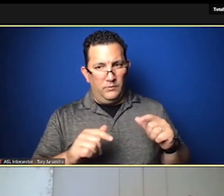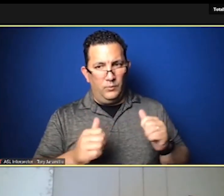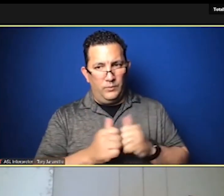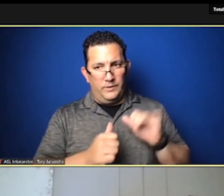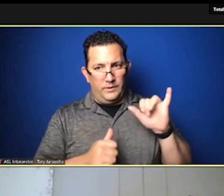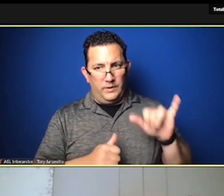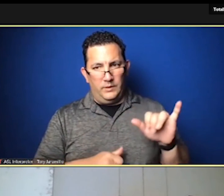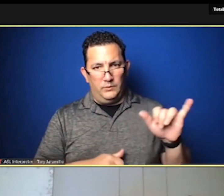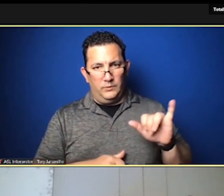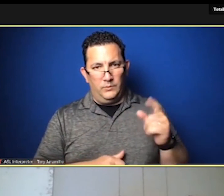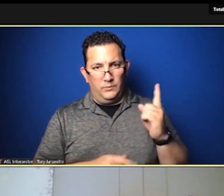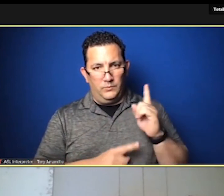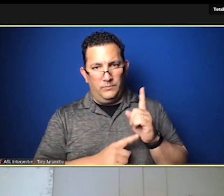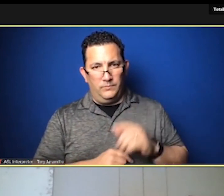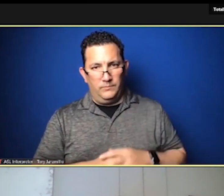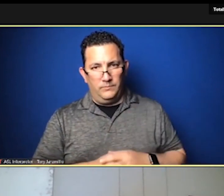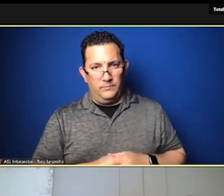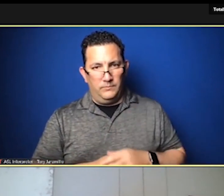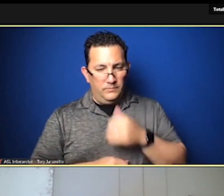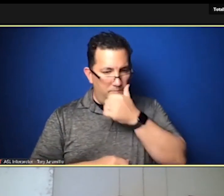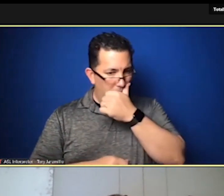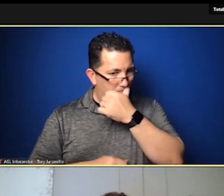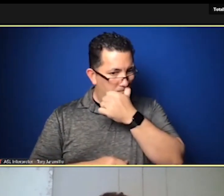well. 1 second.